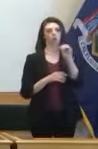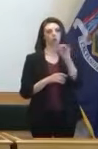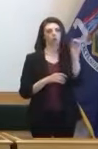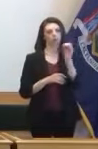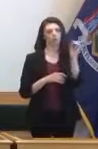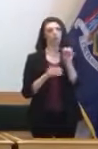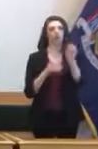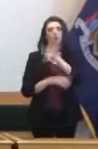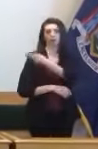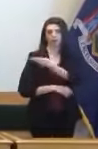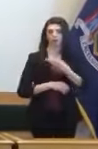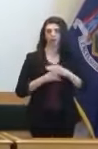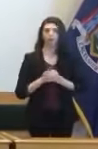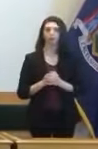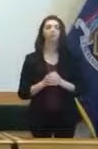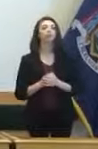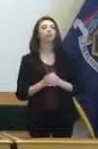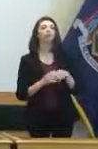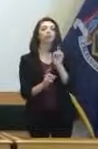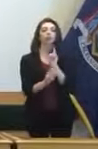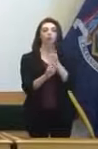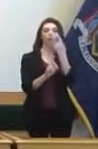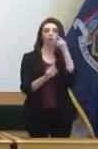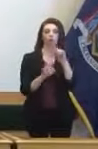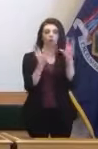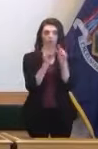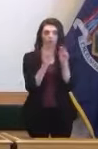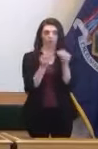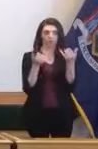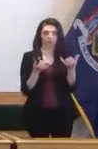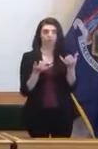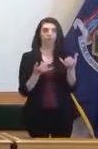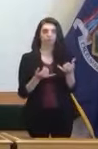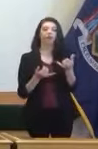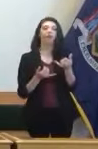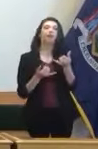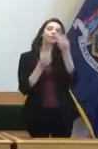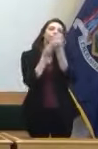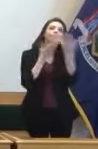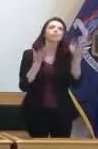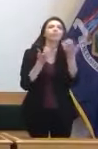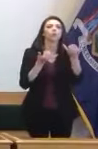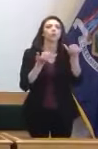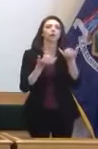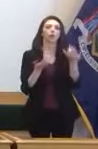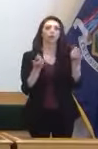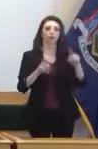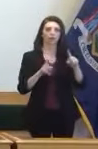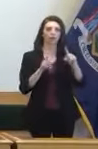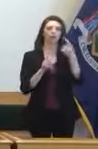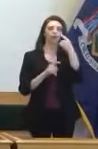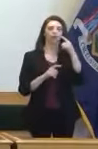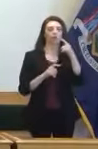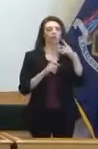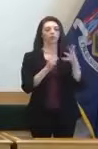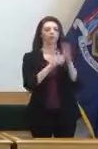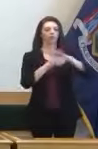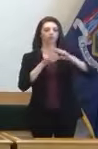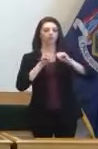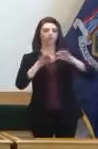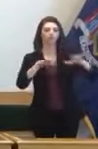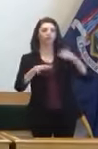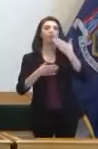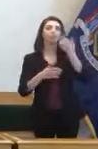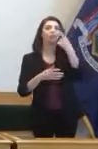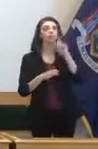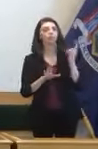news conference is to bring you up to date on the COVID-19 situation in Oswego County. Thank you for your participation. Thank